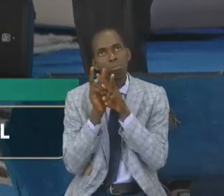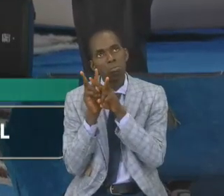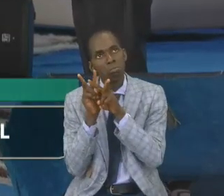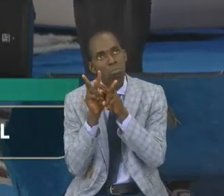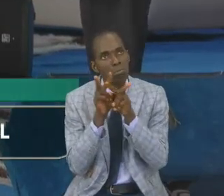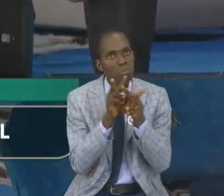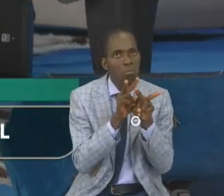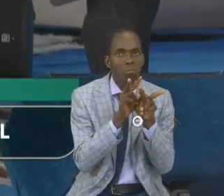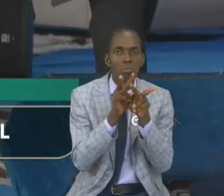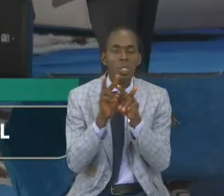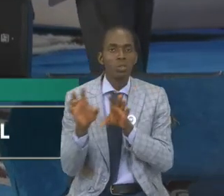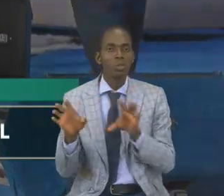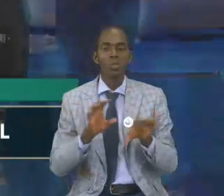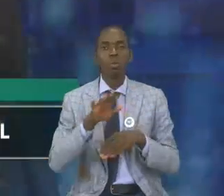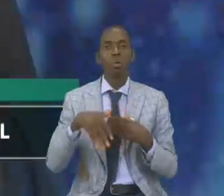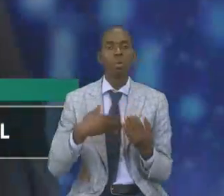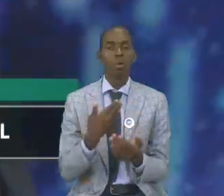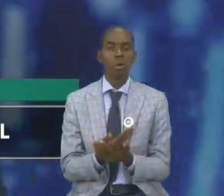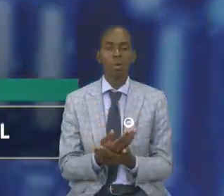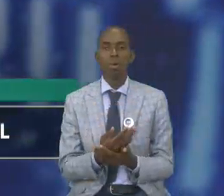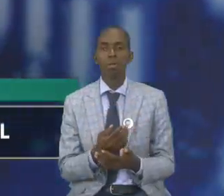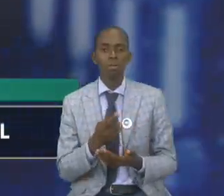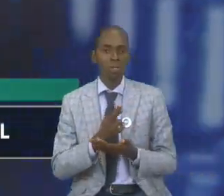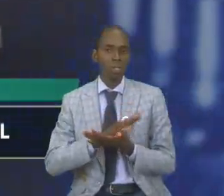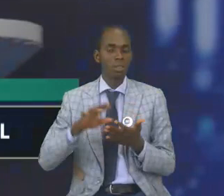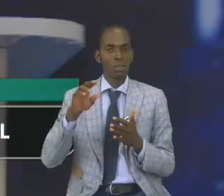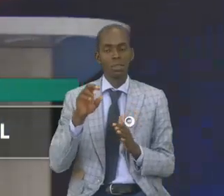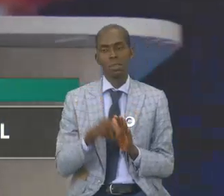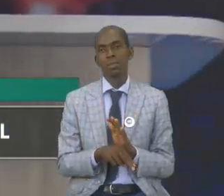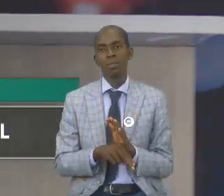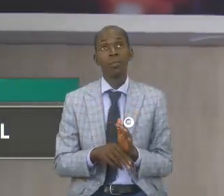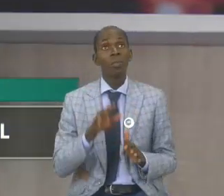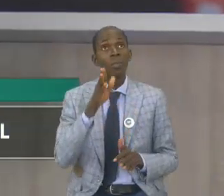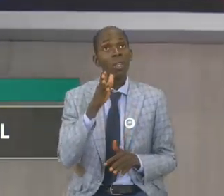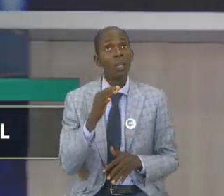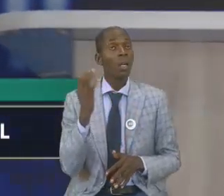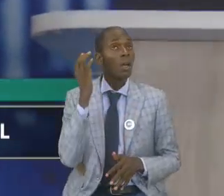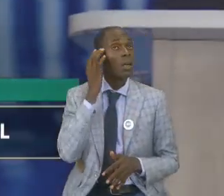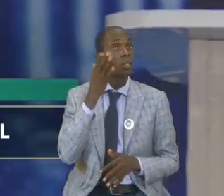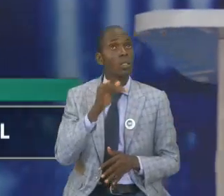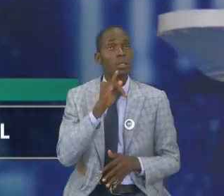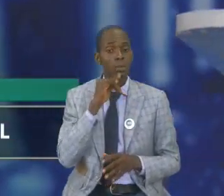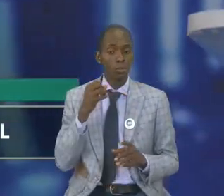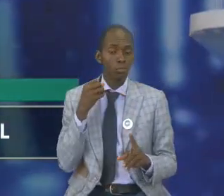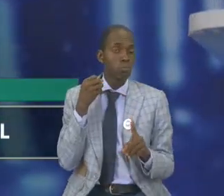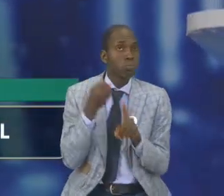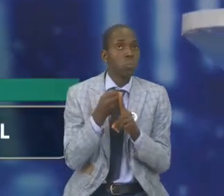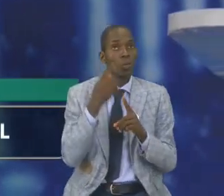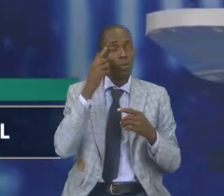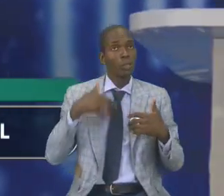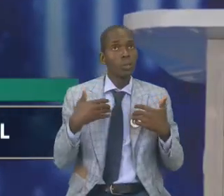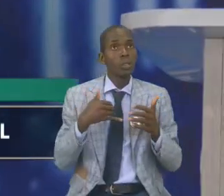all righteousness. There is a youth impact, and it happens every month,